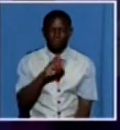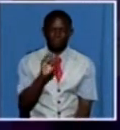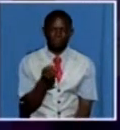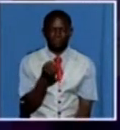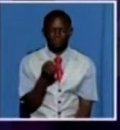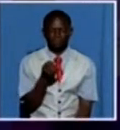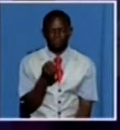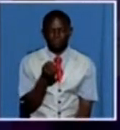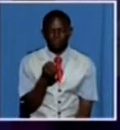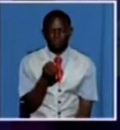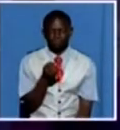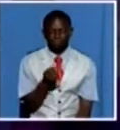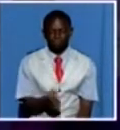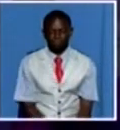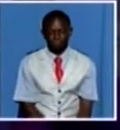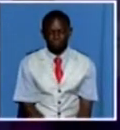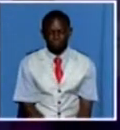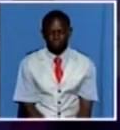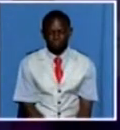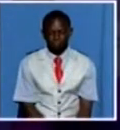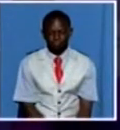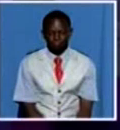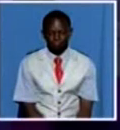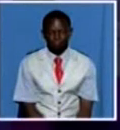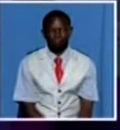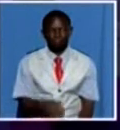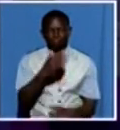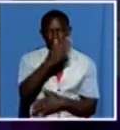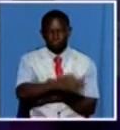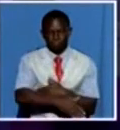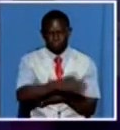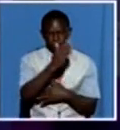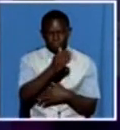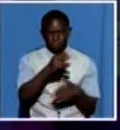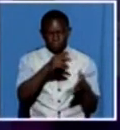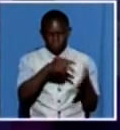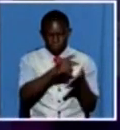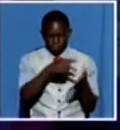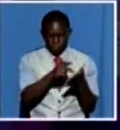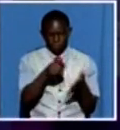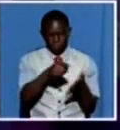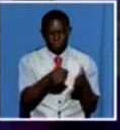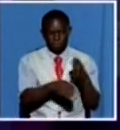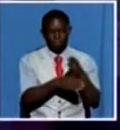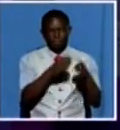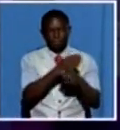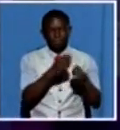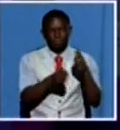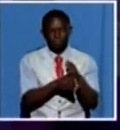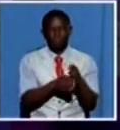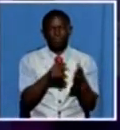cost of constructing toll plazas has been disputed by some members of the public. This has led